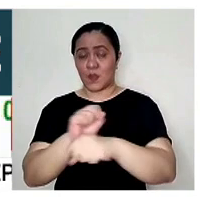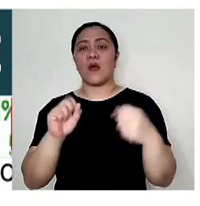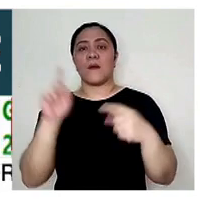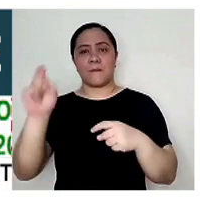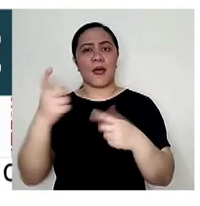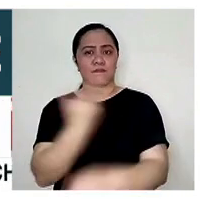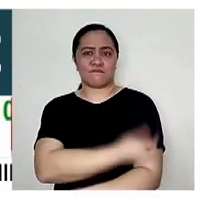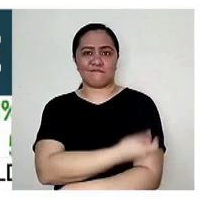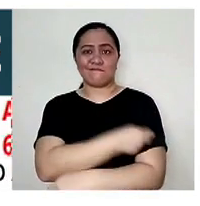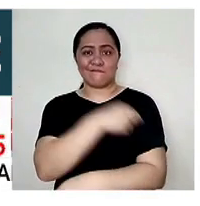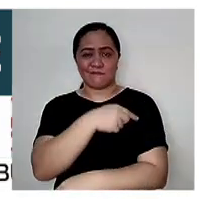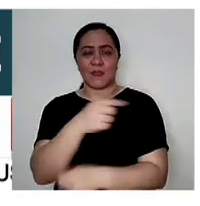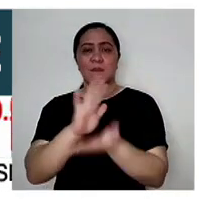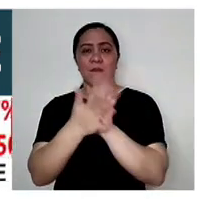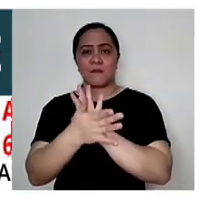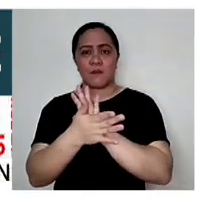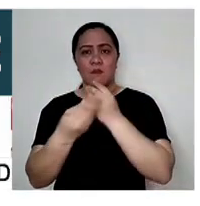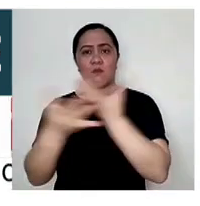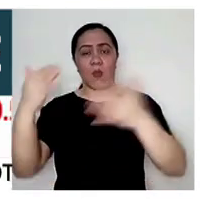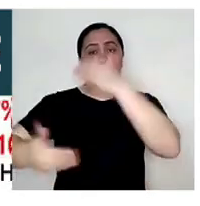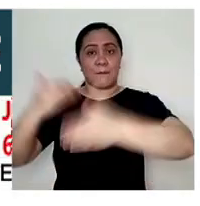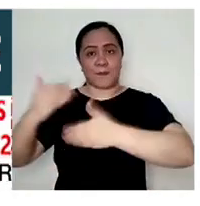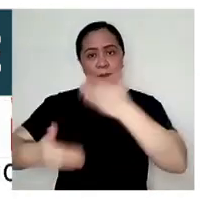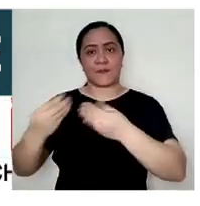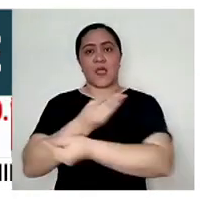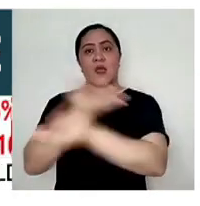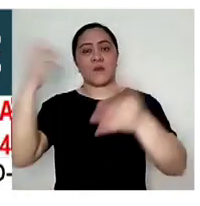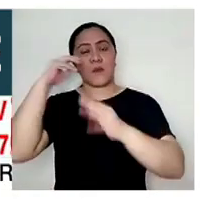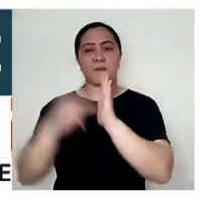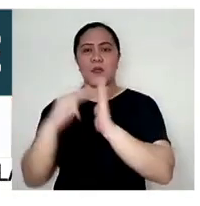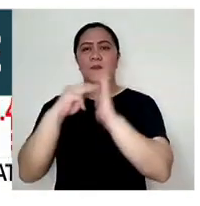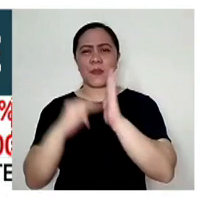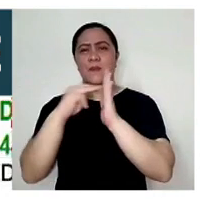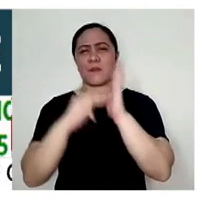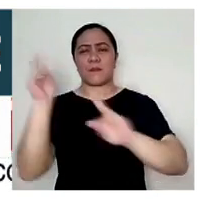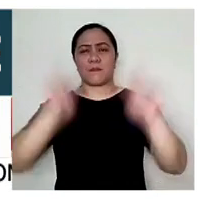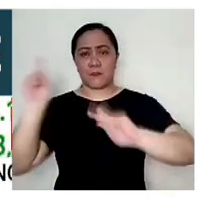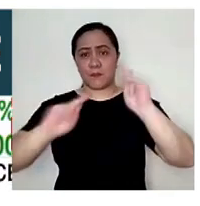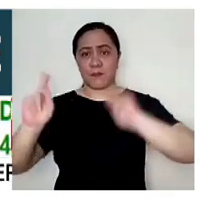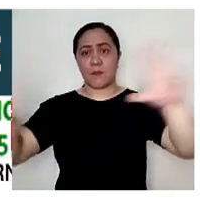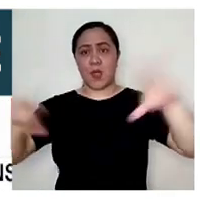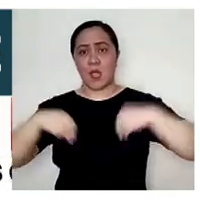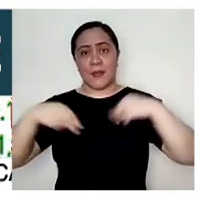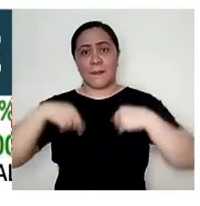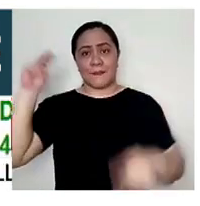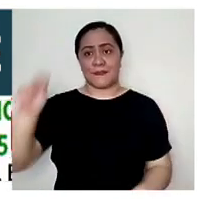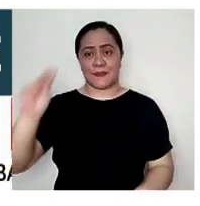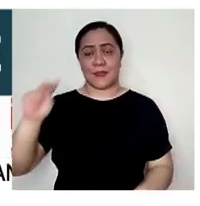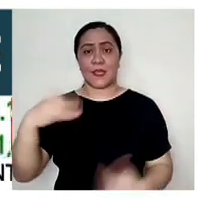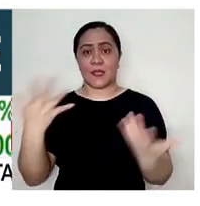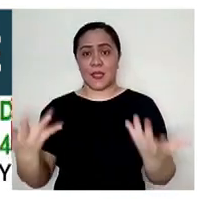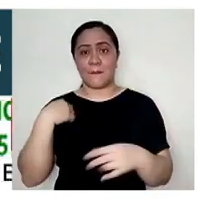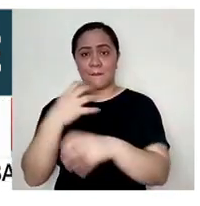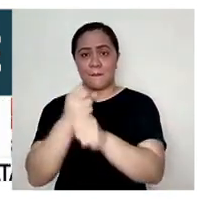a production. And the millions and millions and millions of people who will need it will have to be